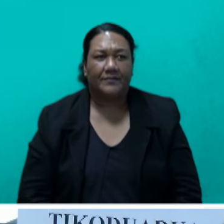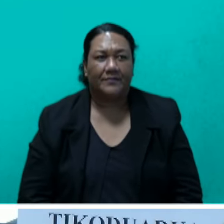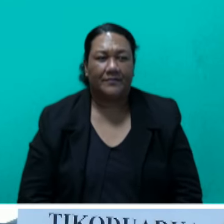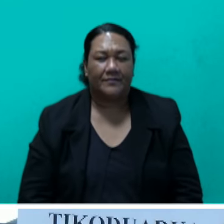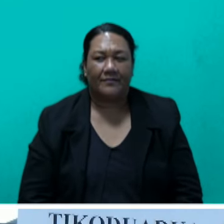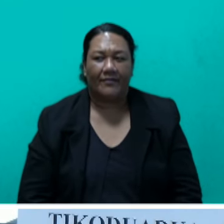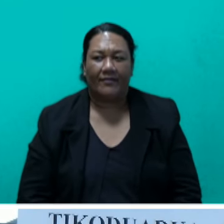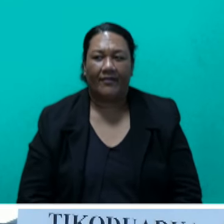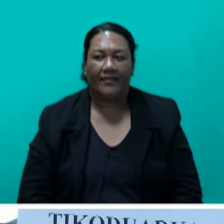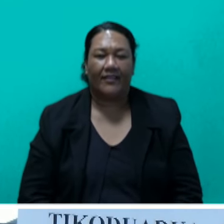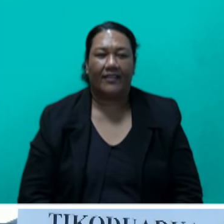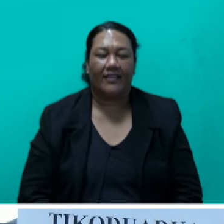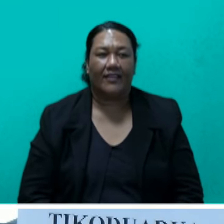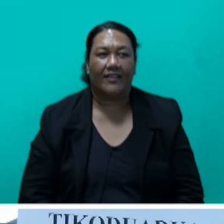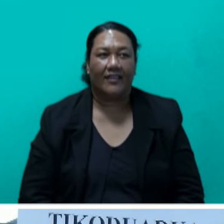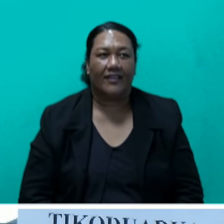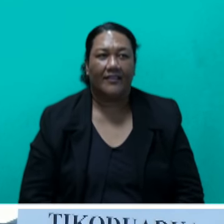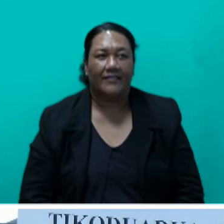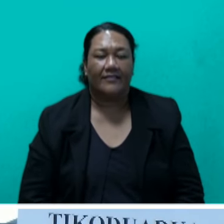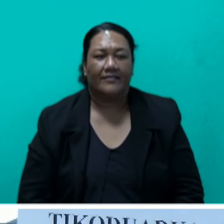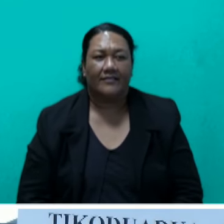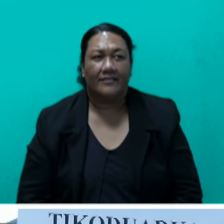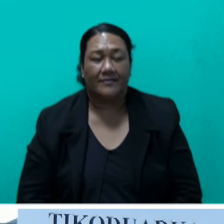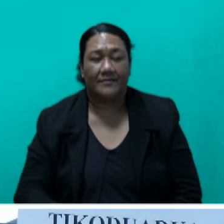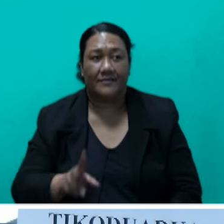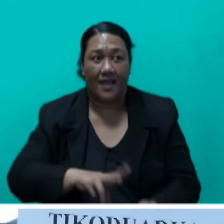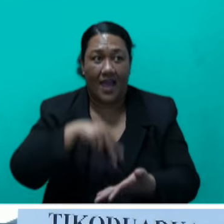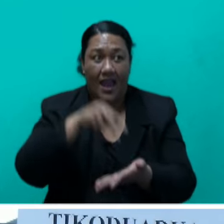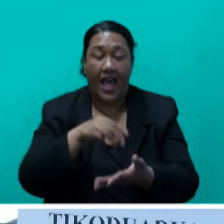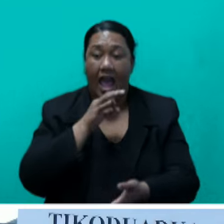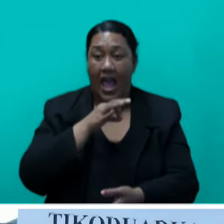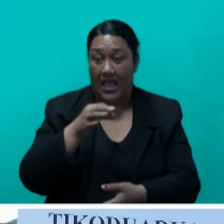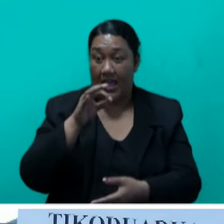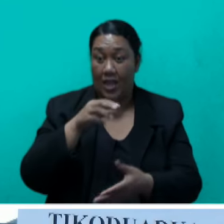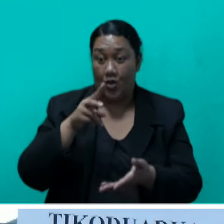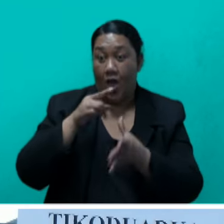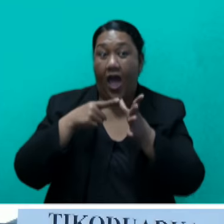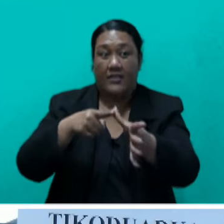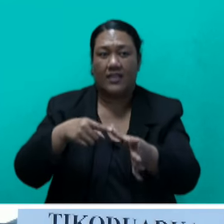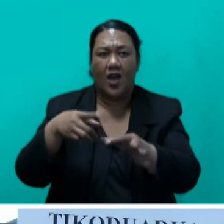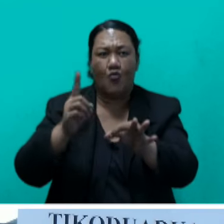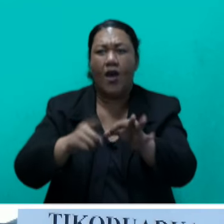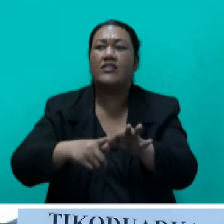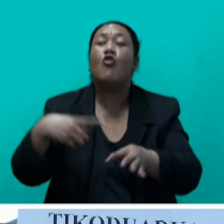Mr. Speaker, say, I rise to address the question by Honorable Vima Pillai